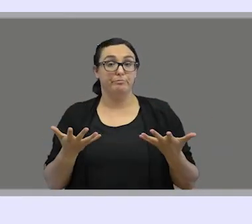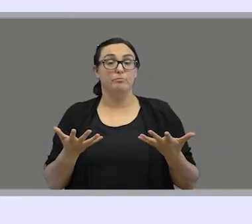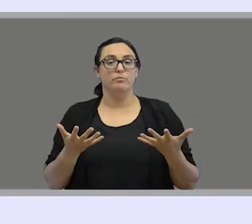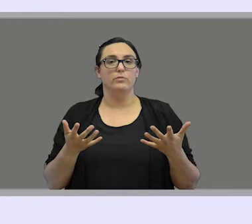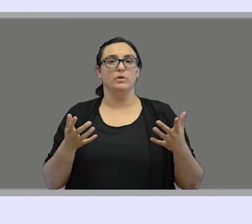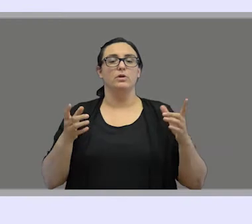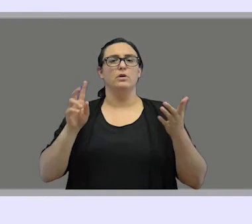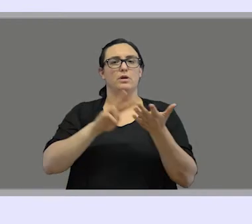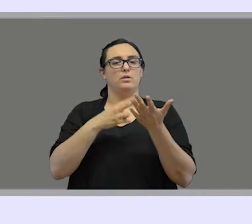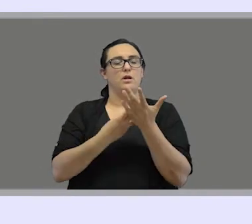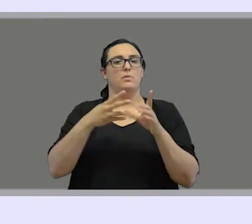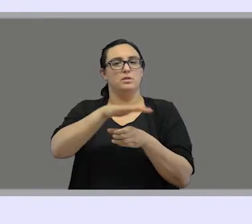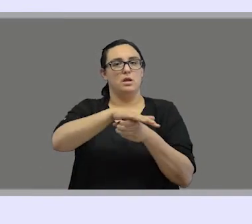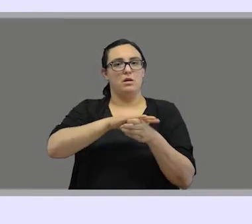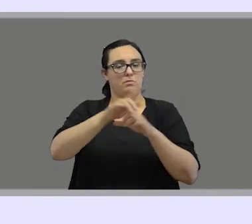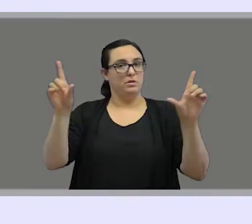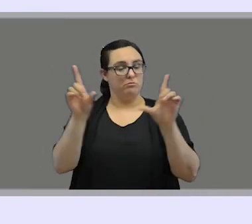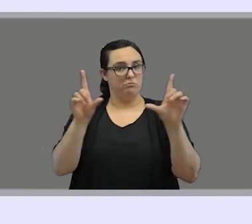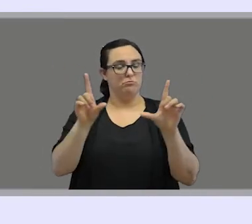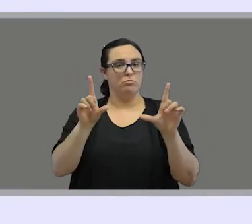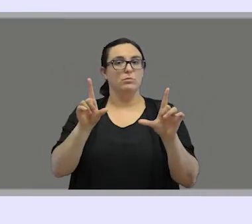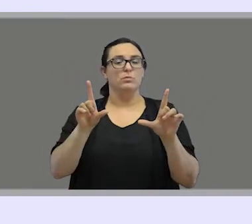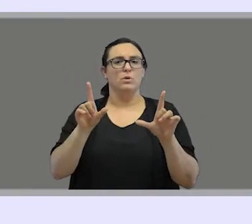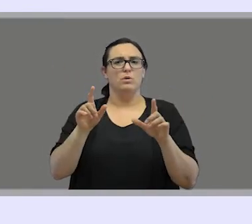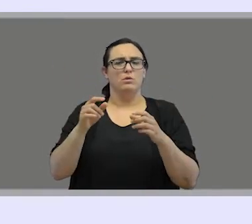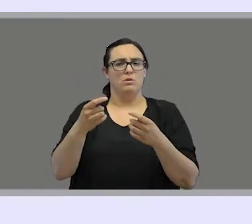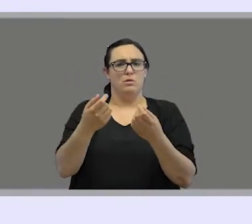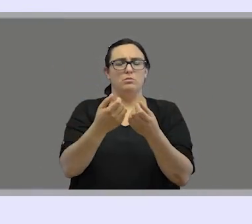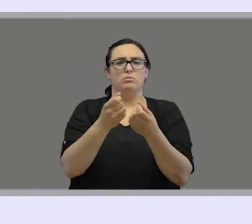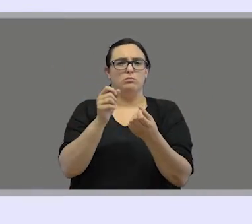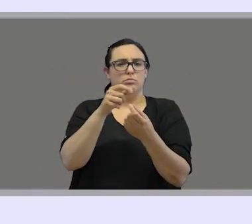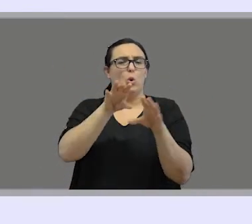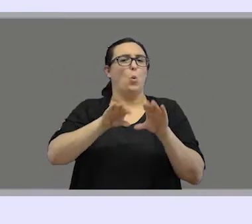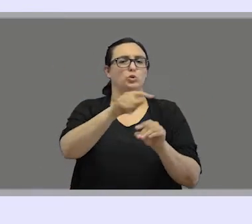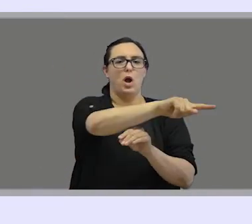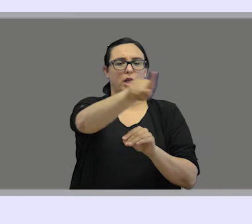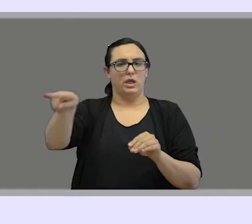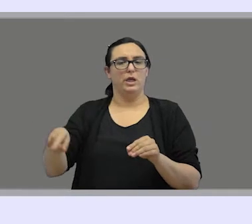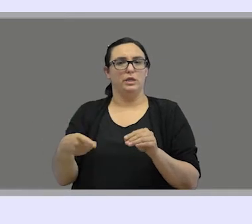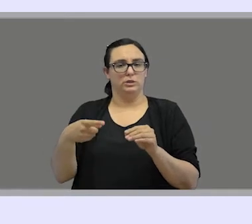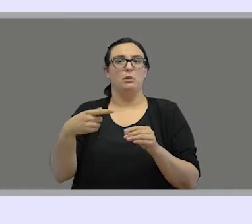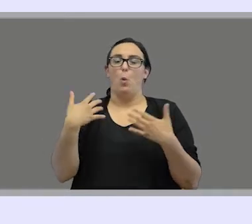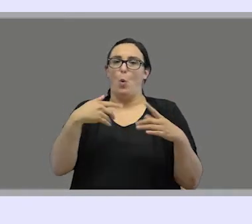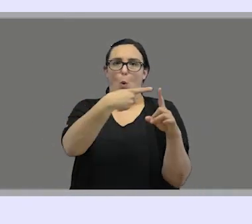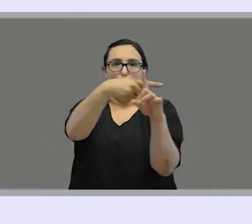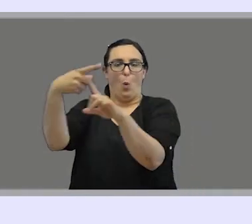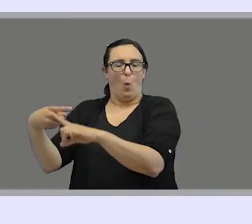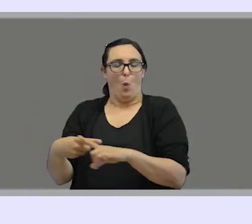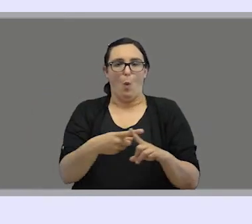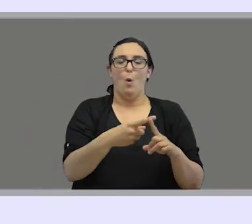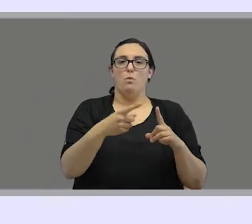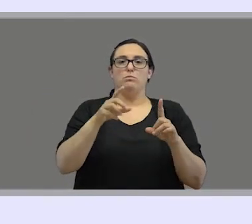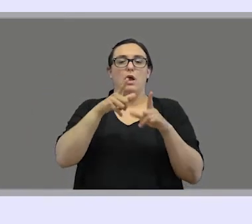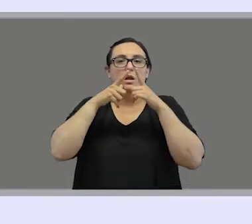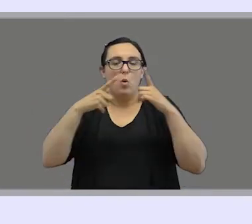So media interpreters work with a varied audience with different linguistic and cultural backgrounds,